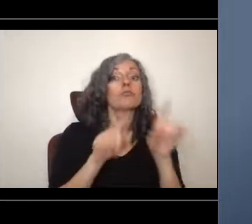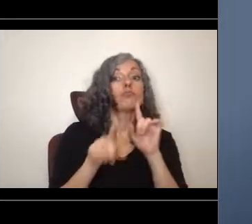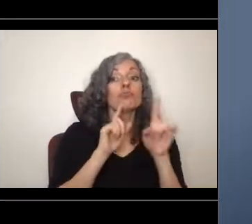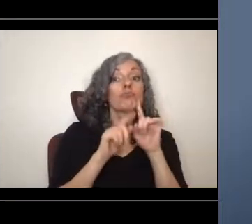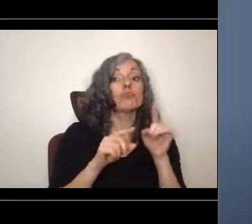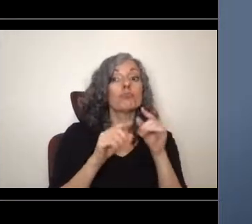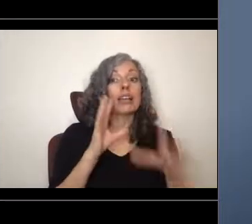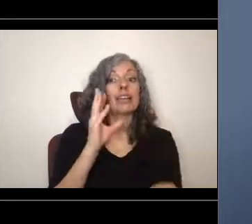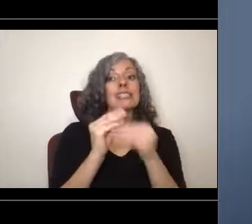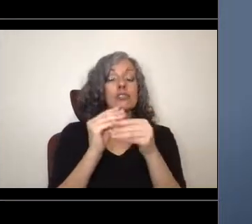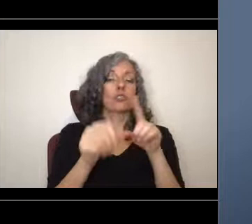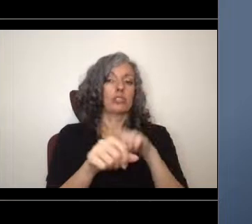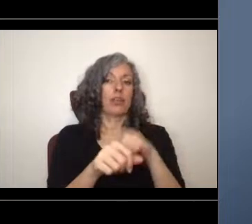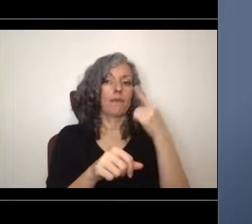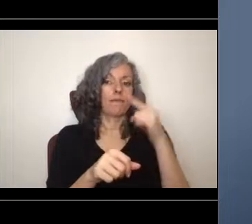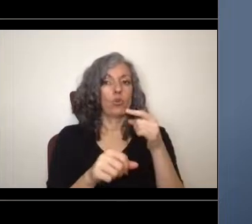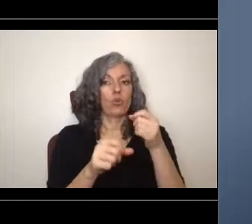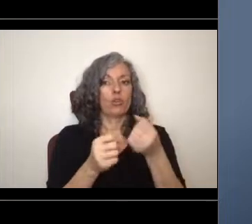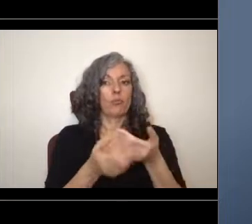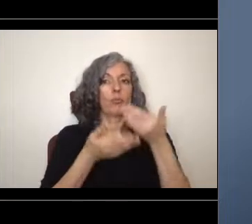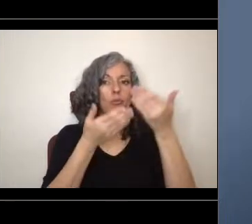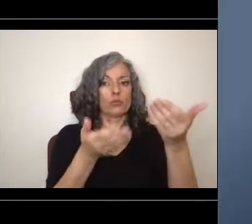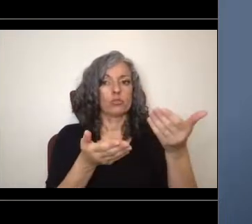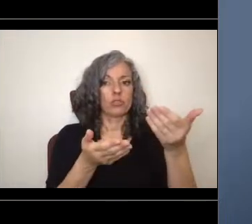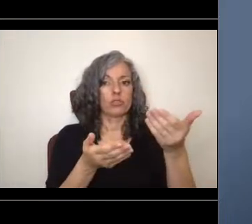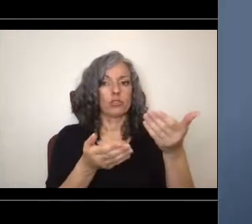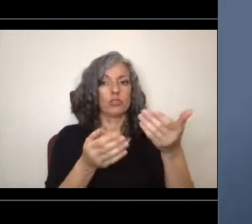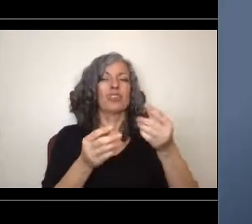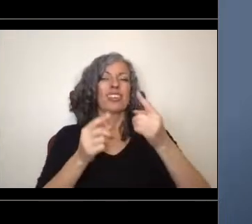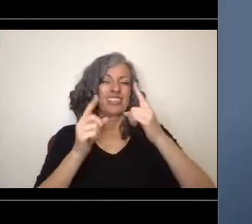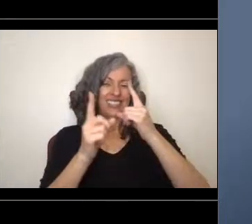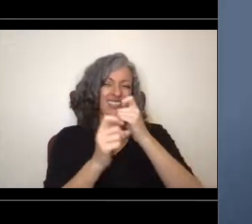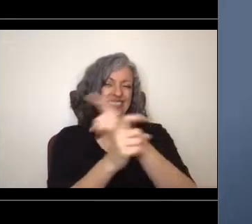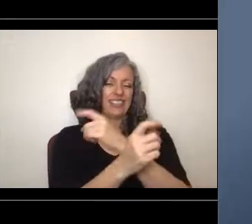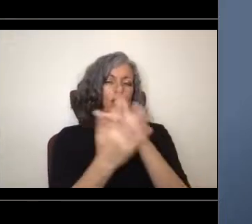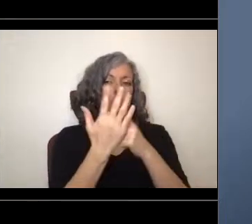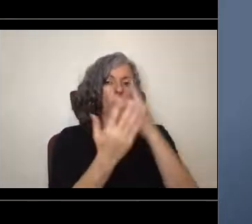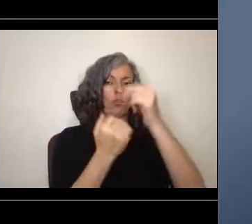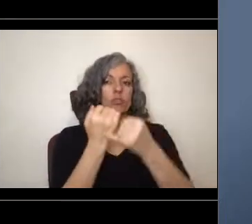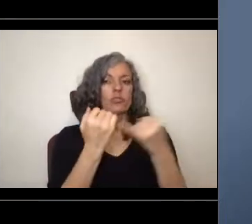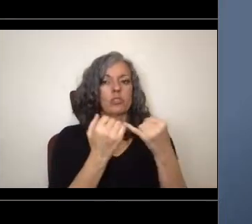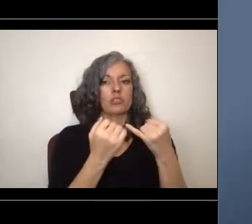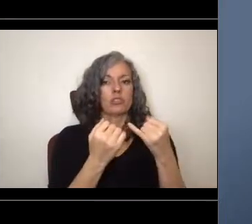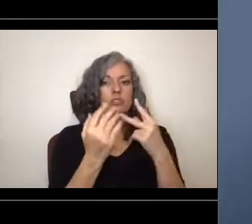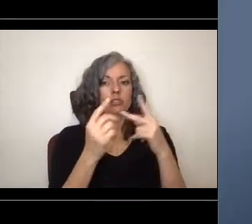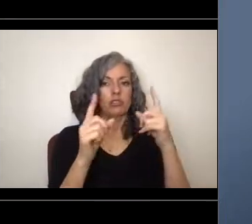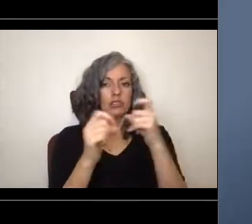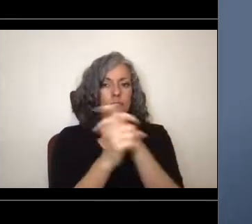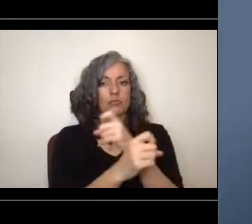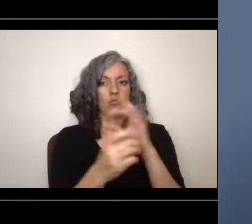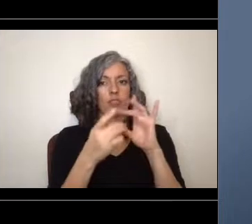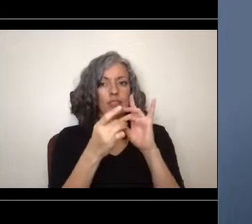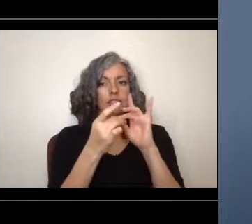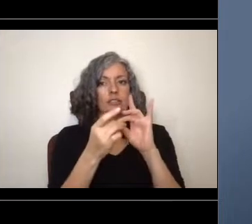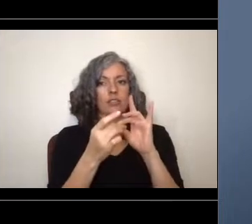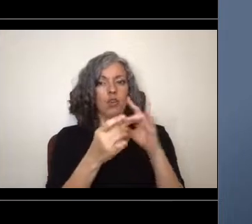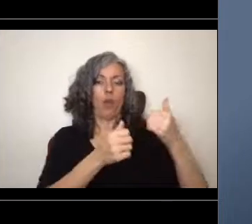to submit proposals due to the complexity of the project. Complexities are related to U.S. Army Corps of